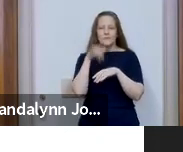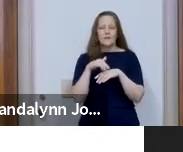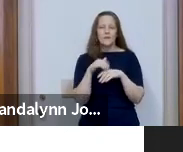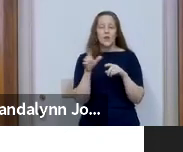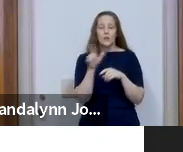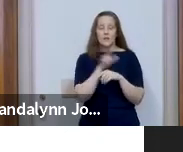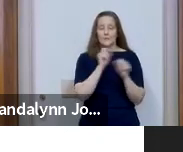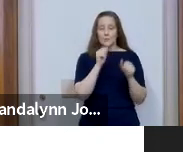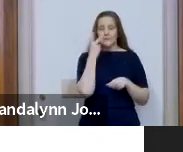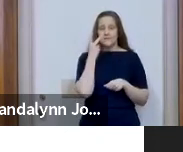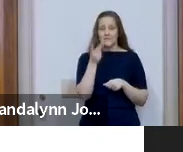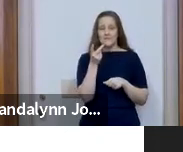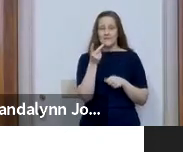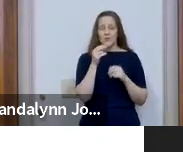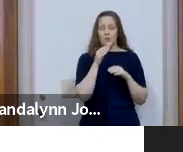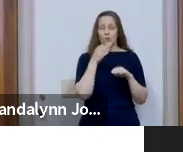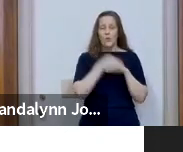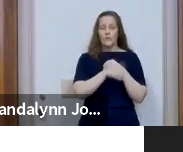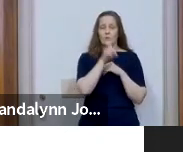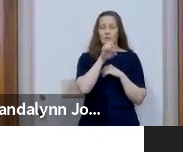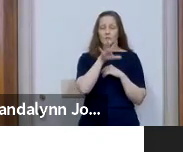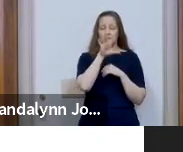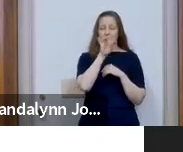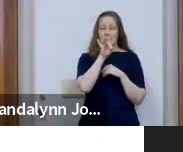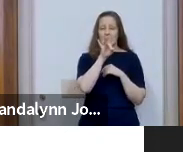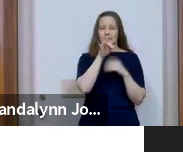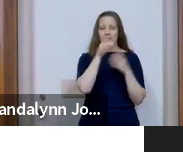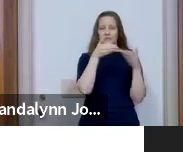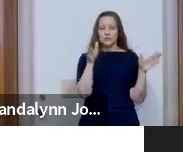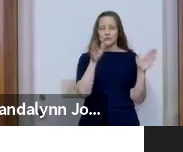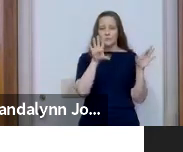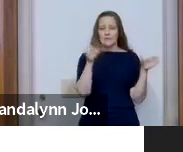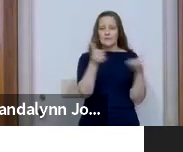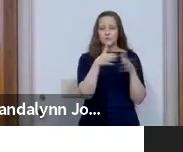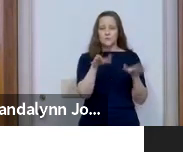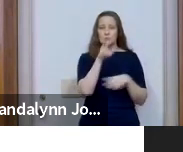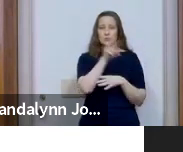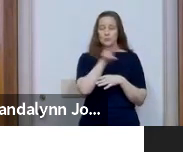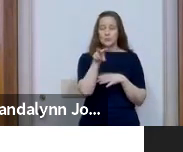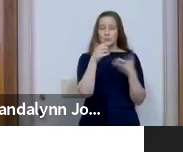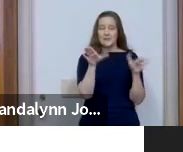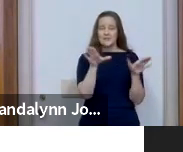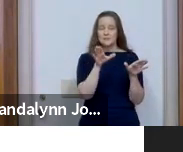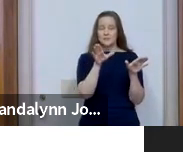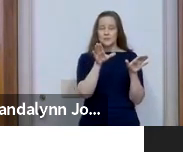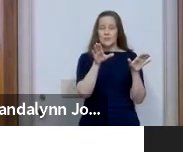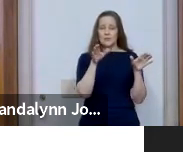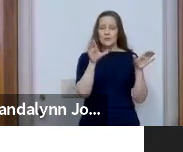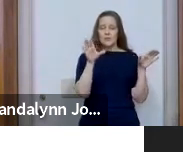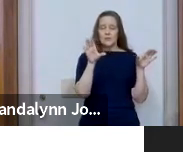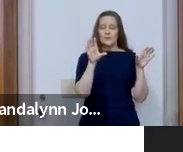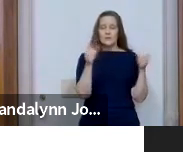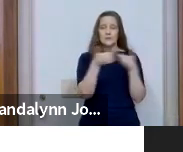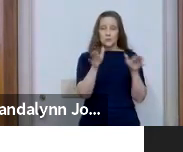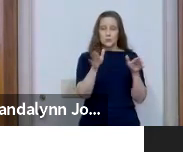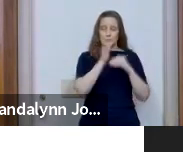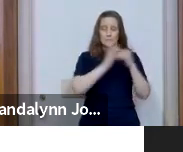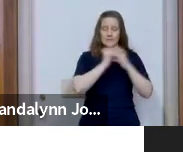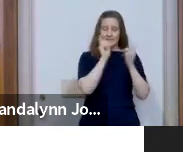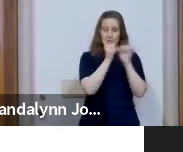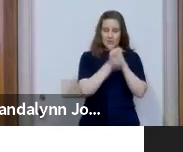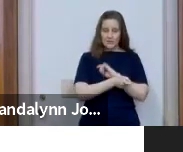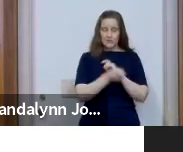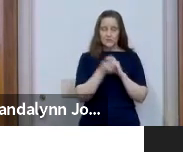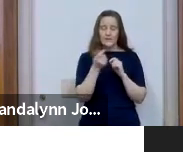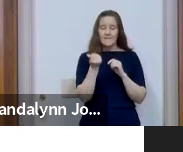can see, you know, over 158 of the general purpose classes, 22 classroom buildings have already been modified. There's a few more to do to